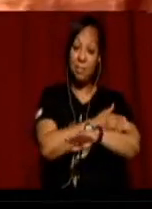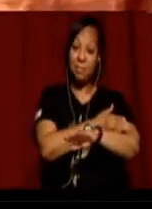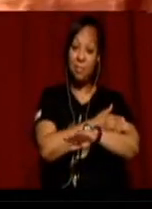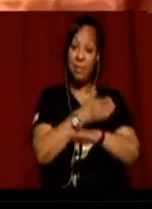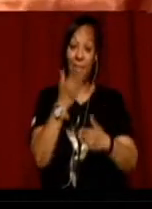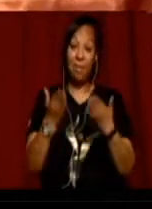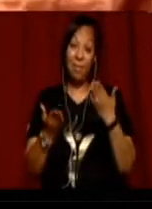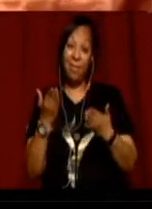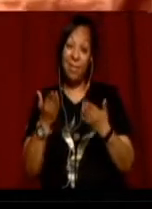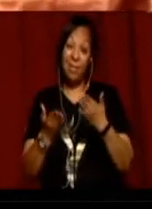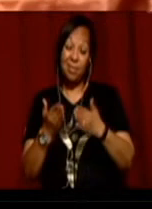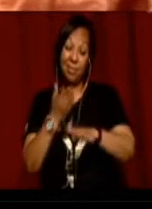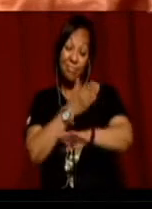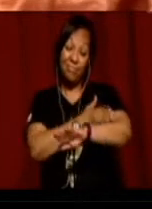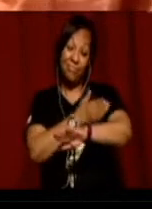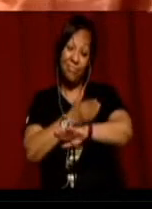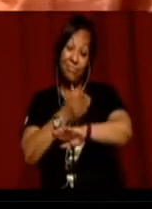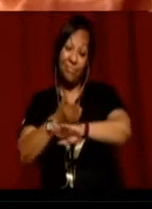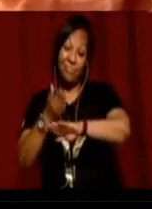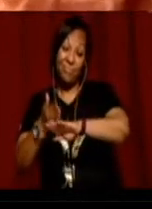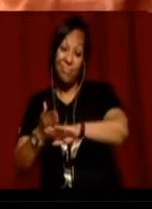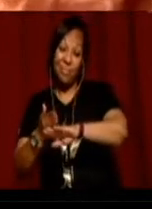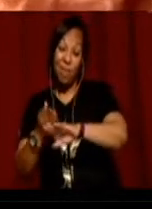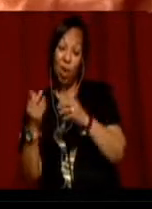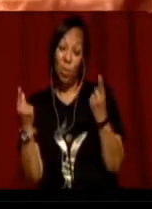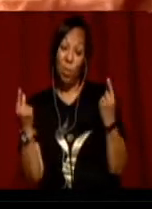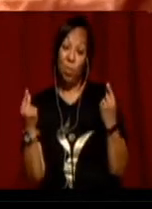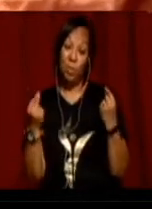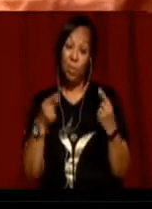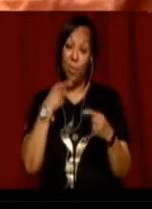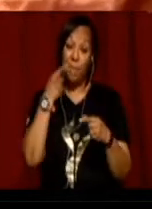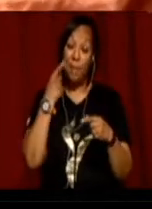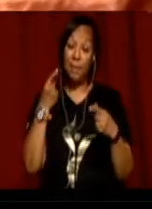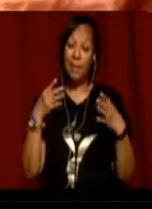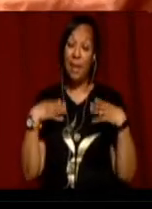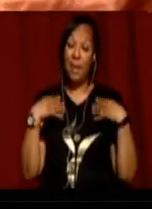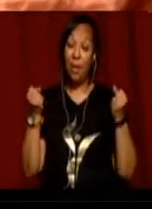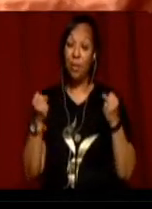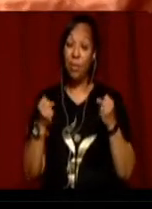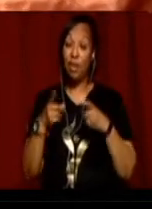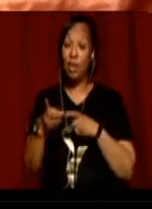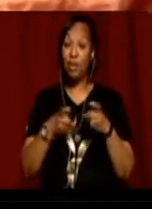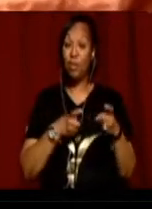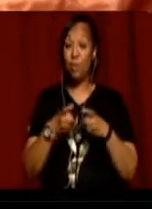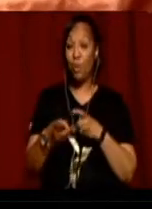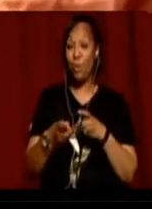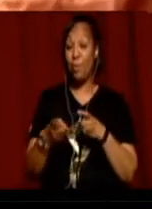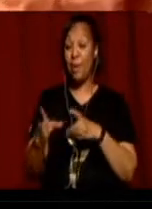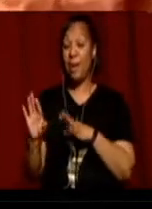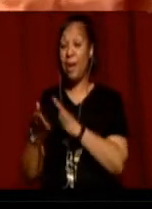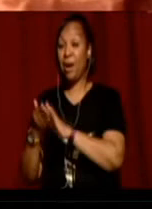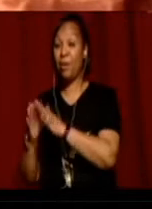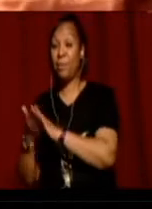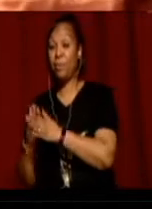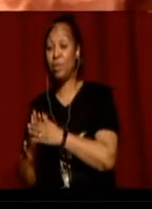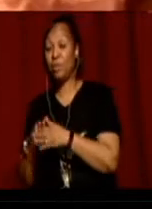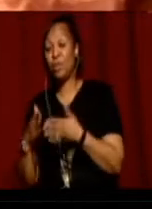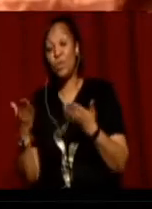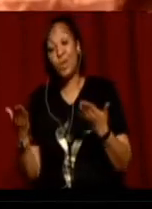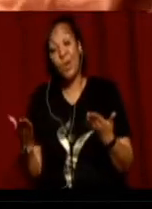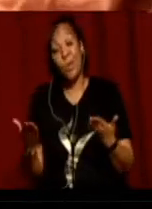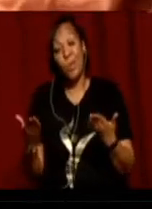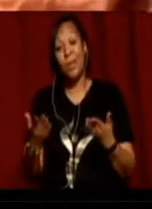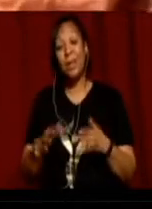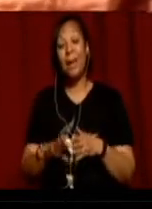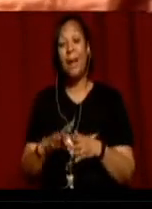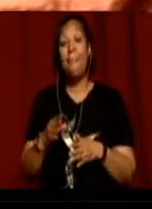the cases to go down is what we are doing in terms of public health controls and what we're doing in our communities. So yes,